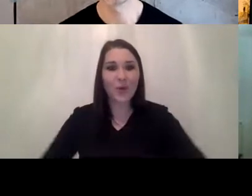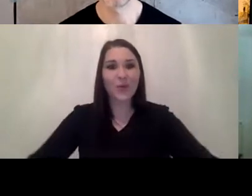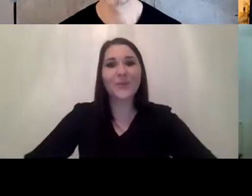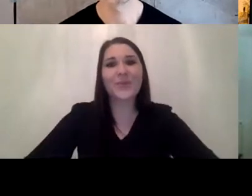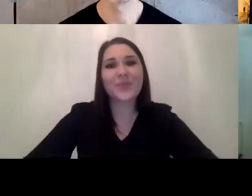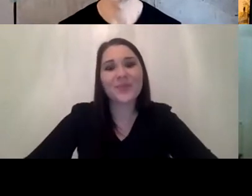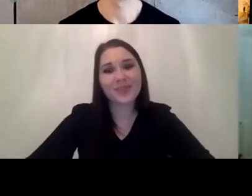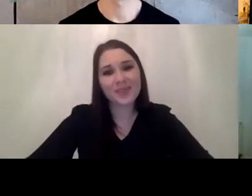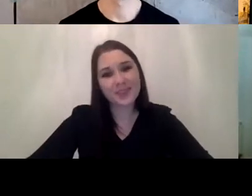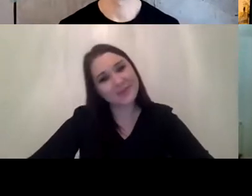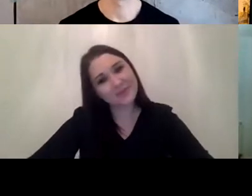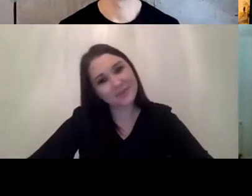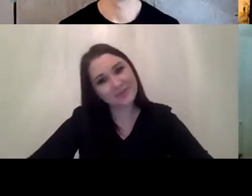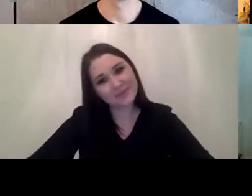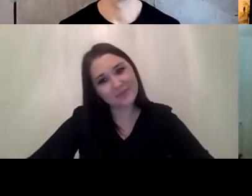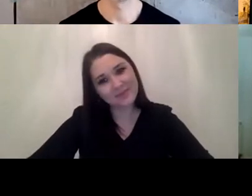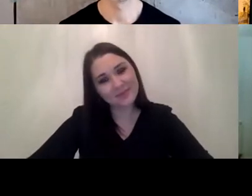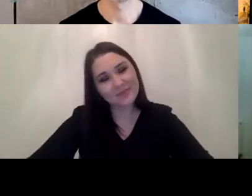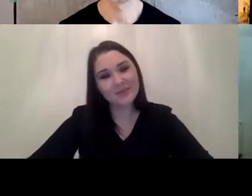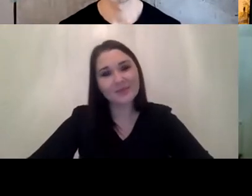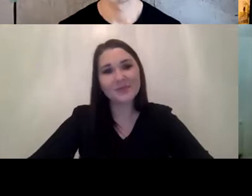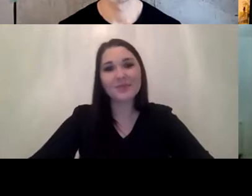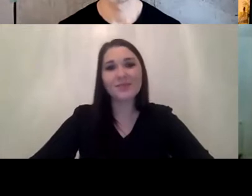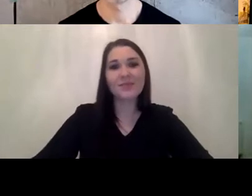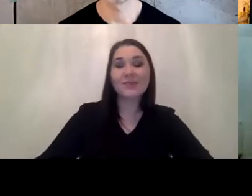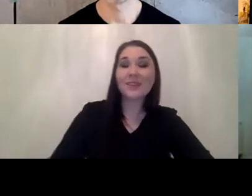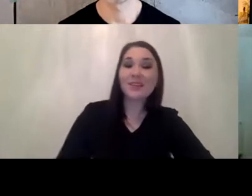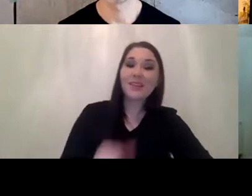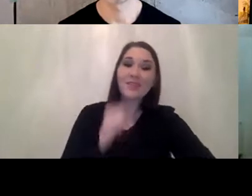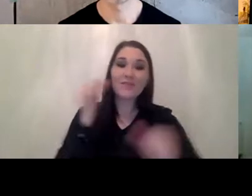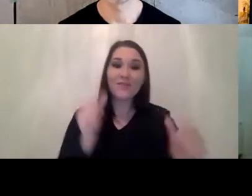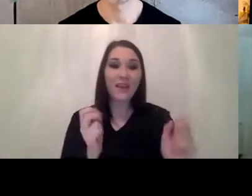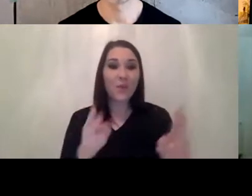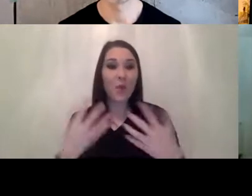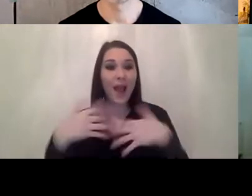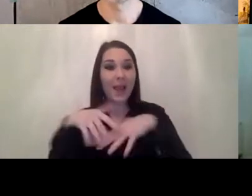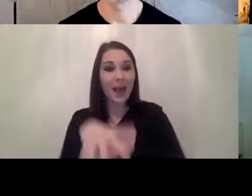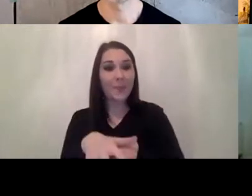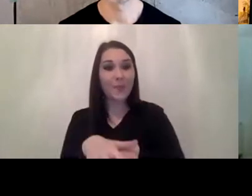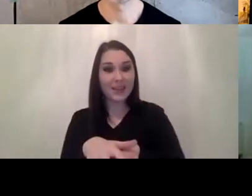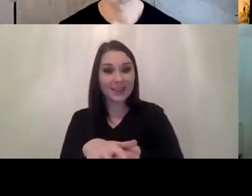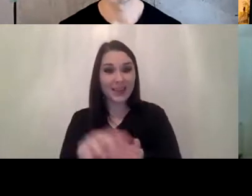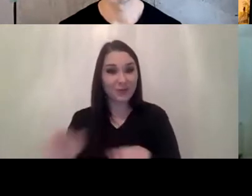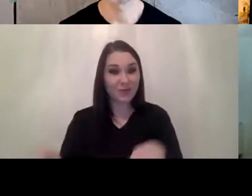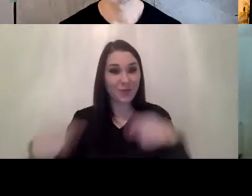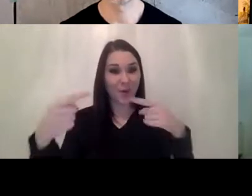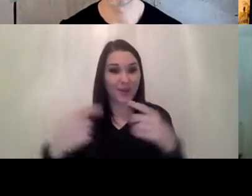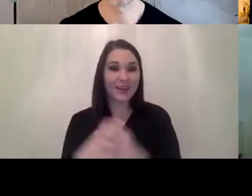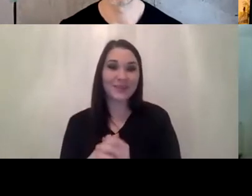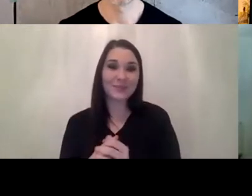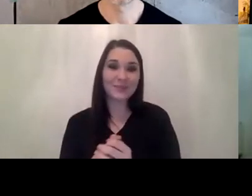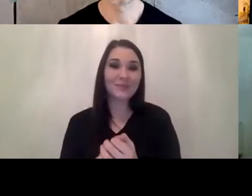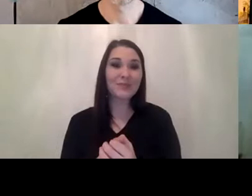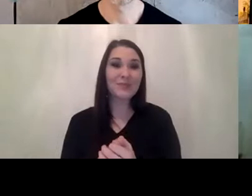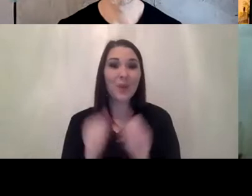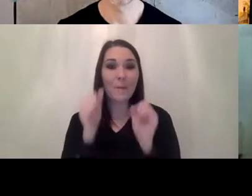Right, so if you did forget the question, it was what is your favorite way of collaborating remotely? The most popular answer was meetings over